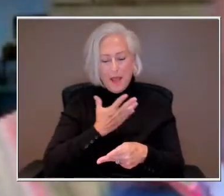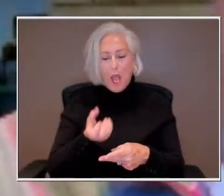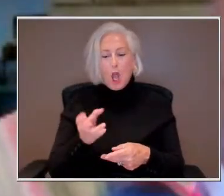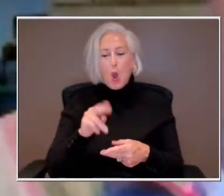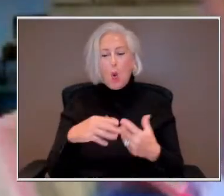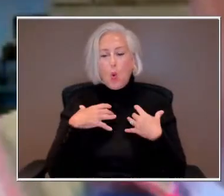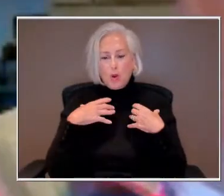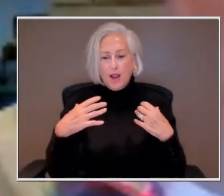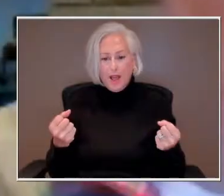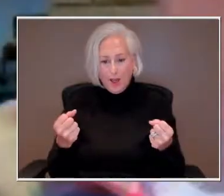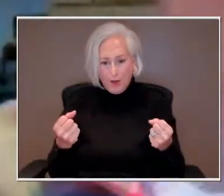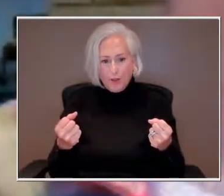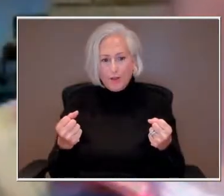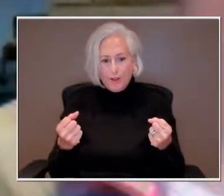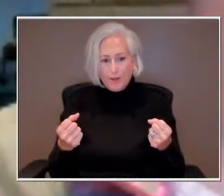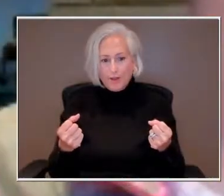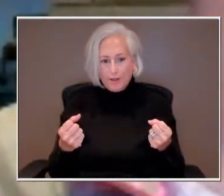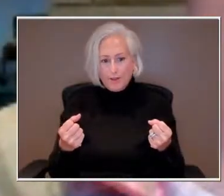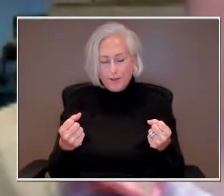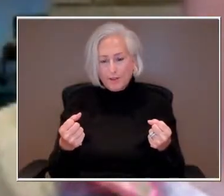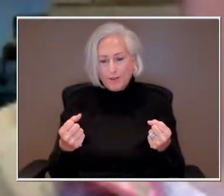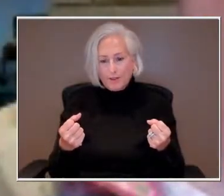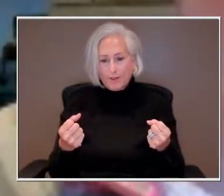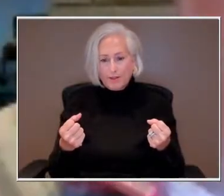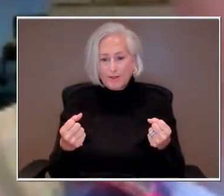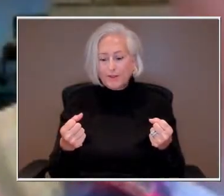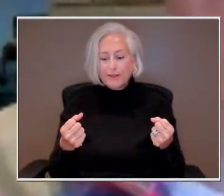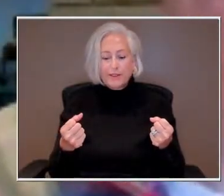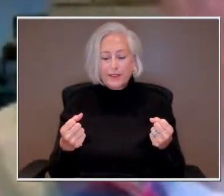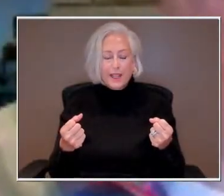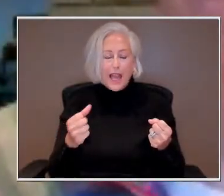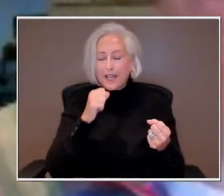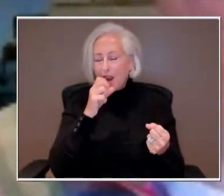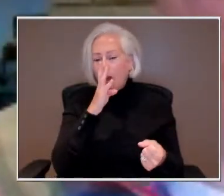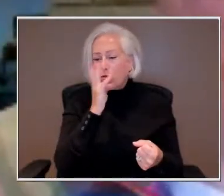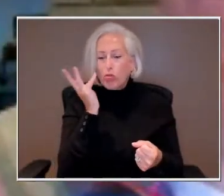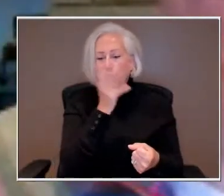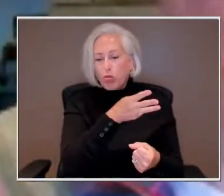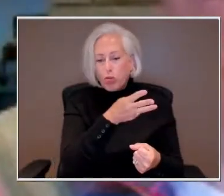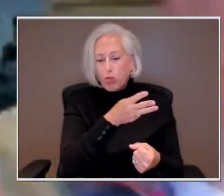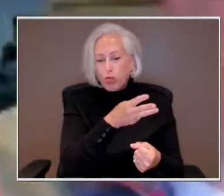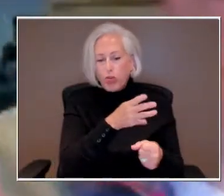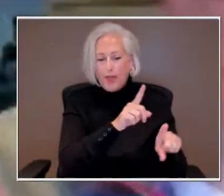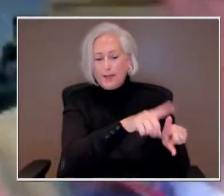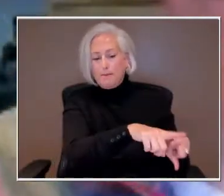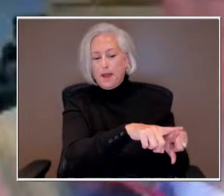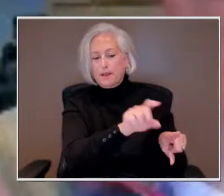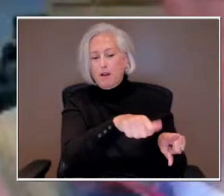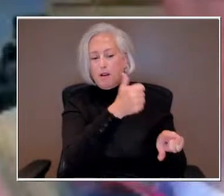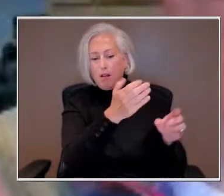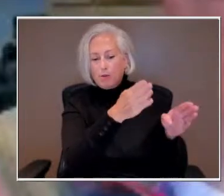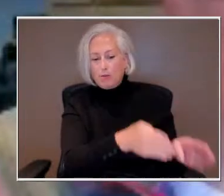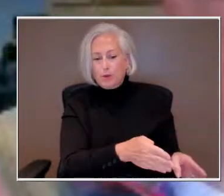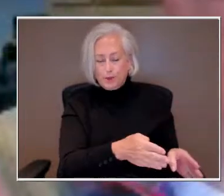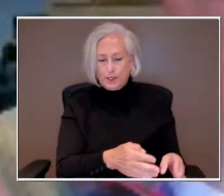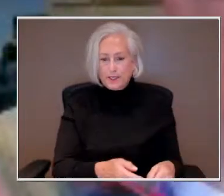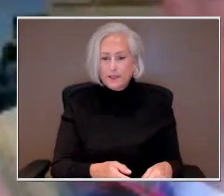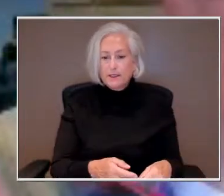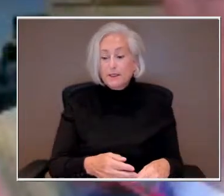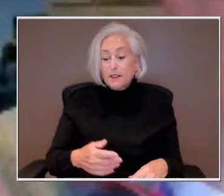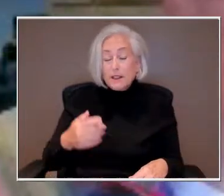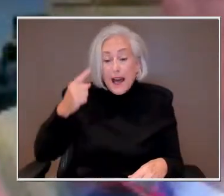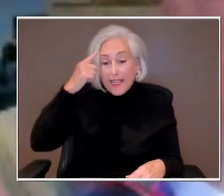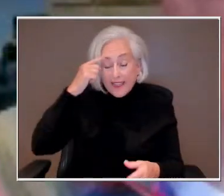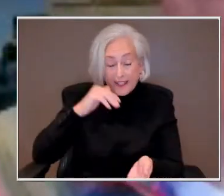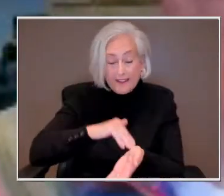to just let it go and rely on somebody else. I feel like the doctors are overworked as it